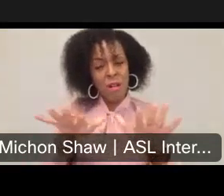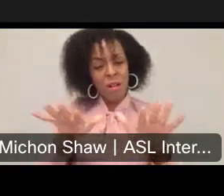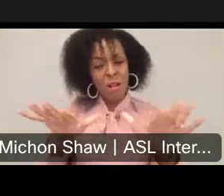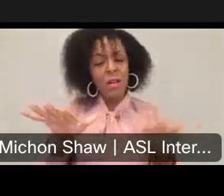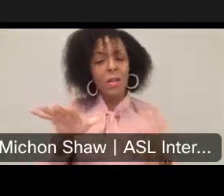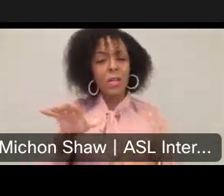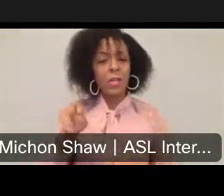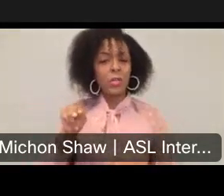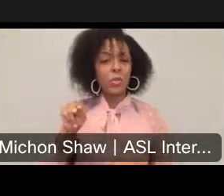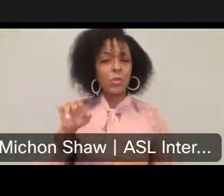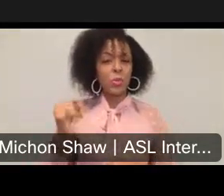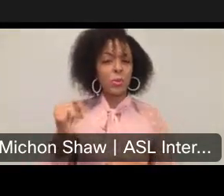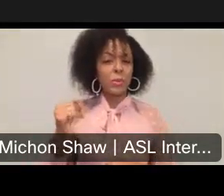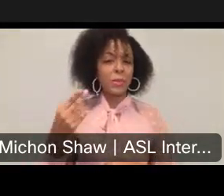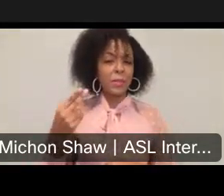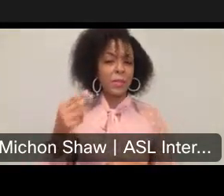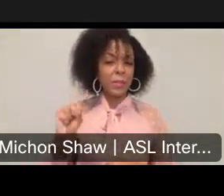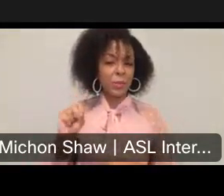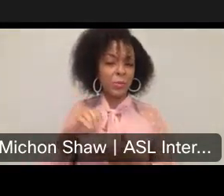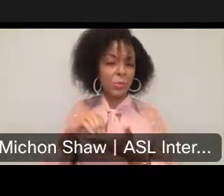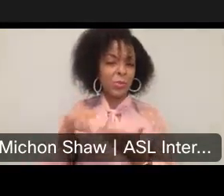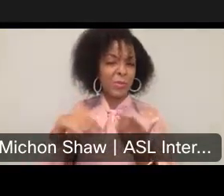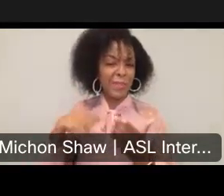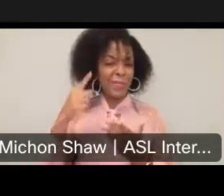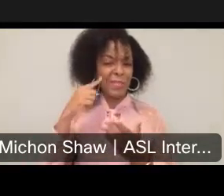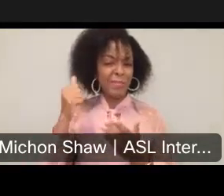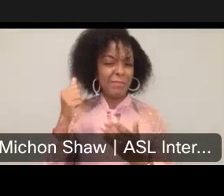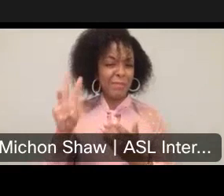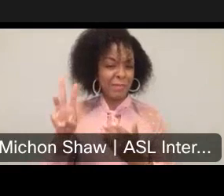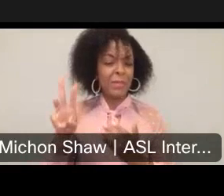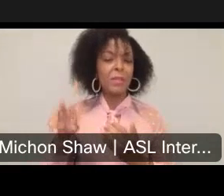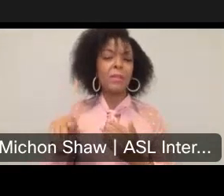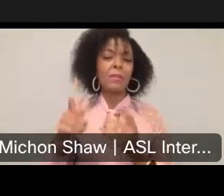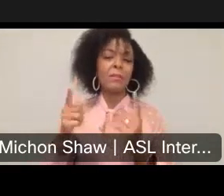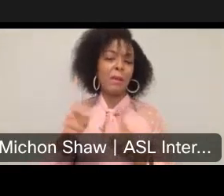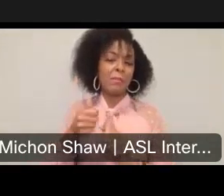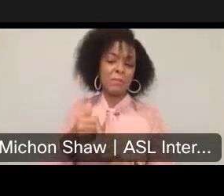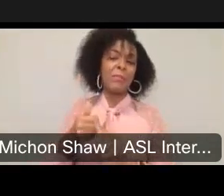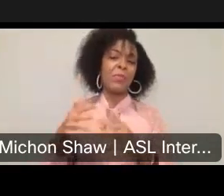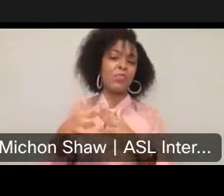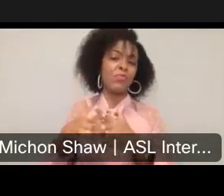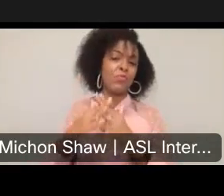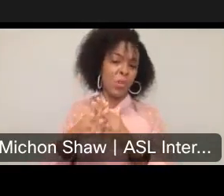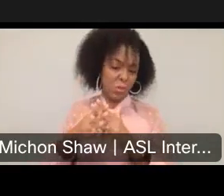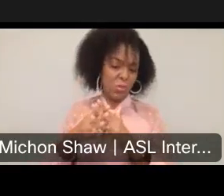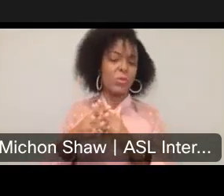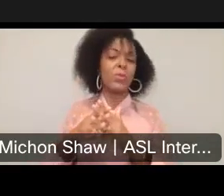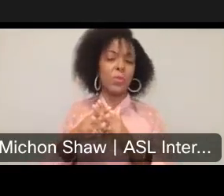was forced by a referee to have his dreadlocks cut off. You mentioned this protective styles, but they were cut